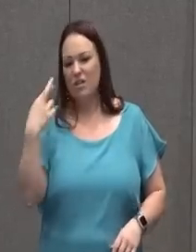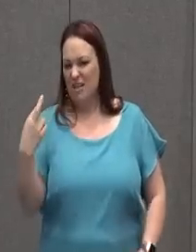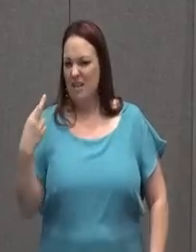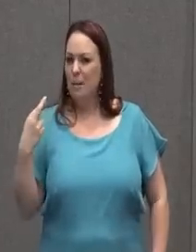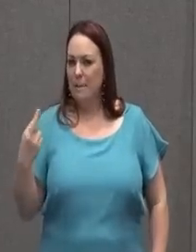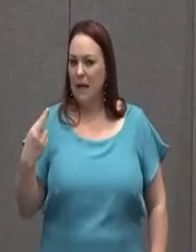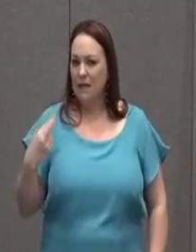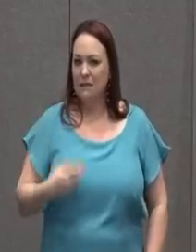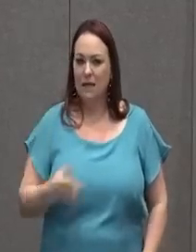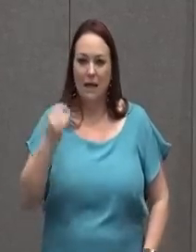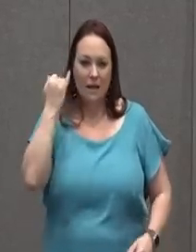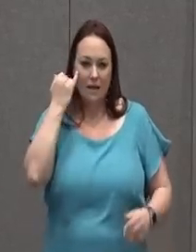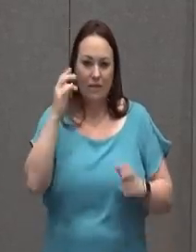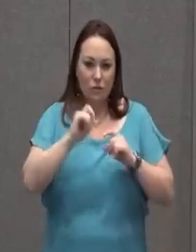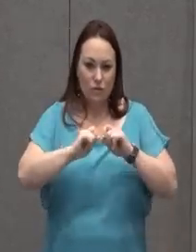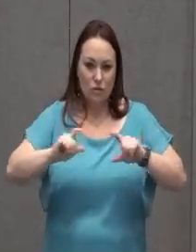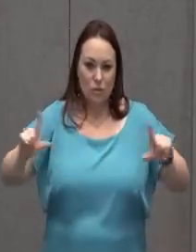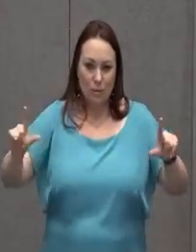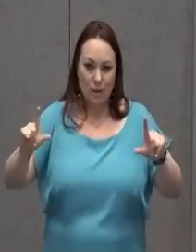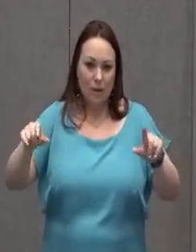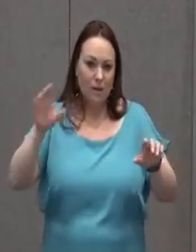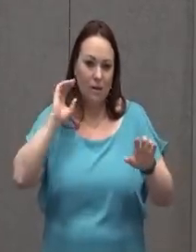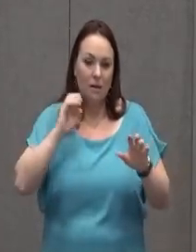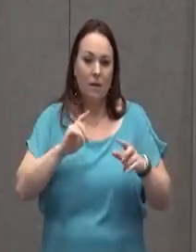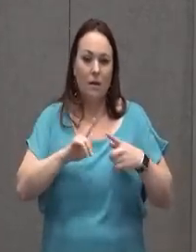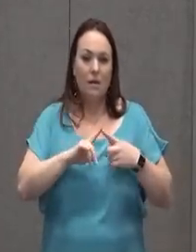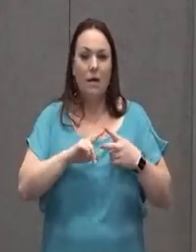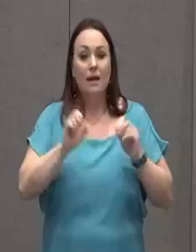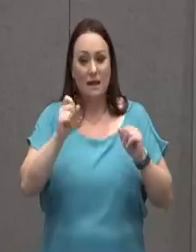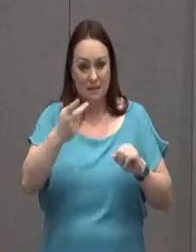the illustrations here, I can see what Miss